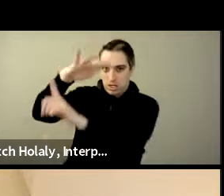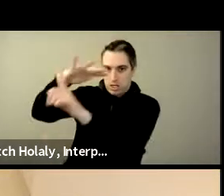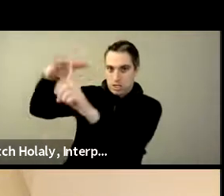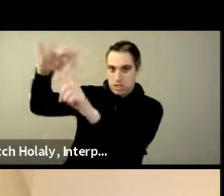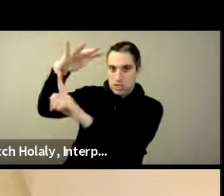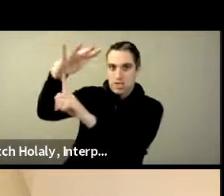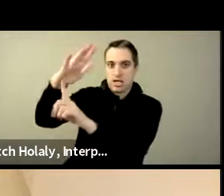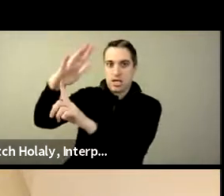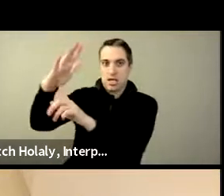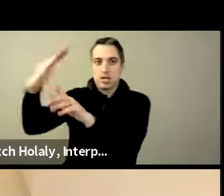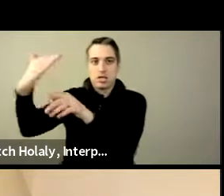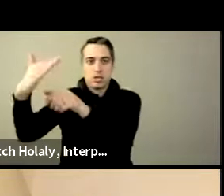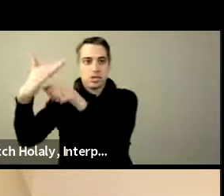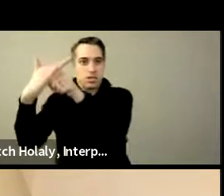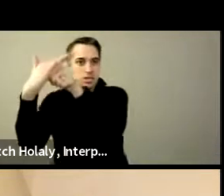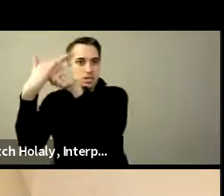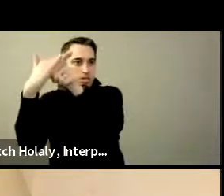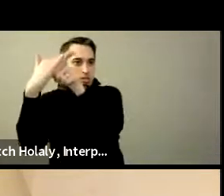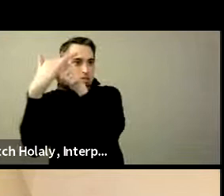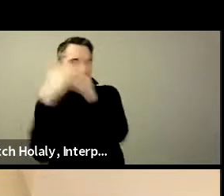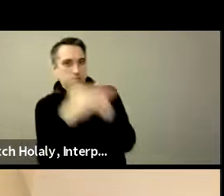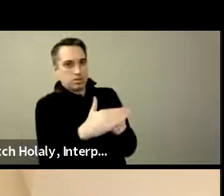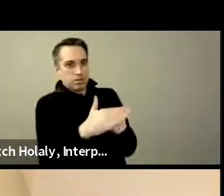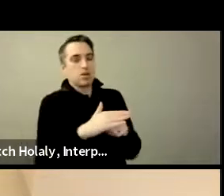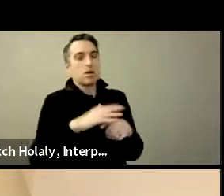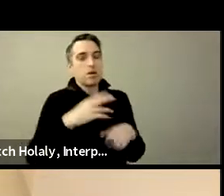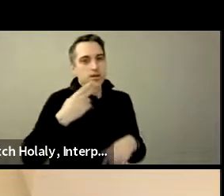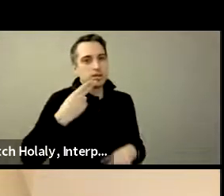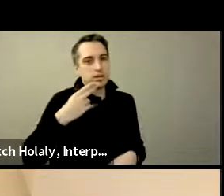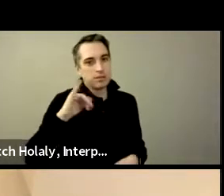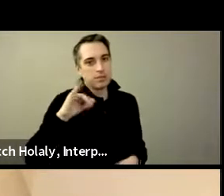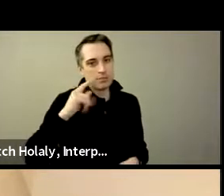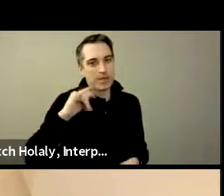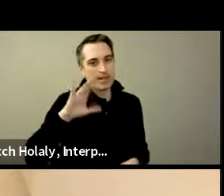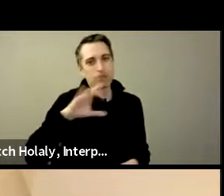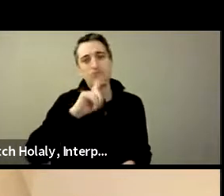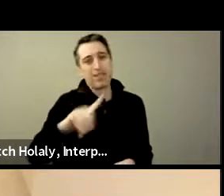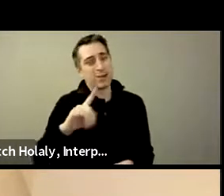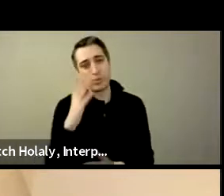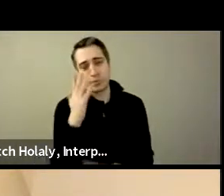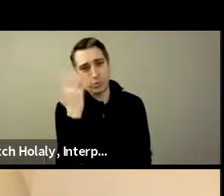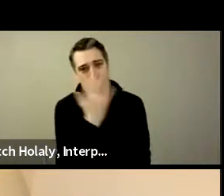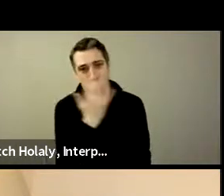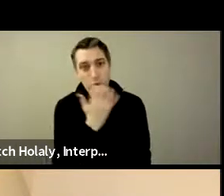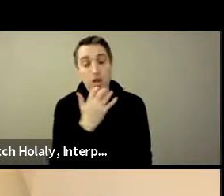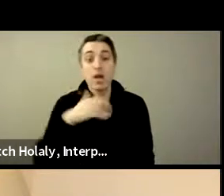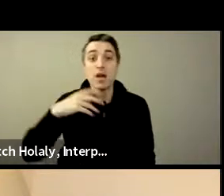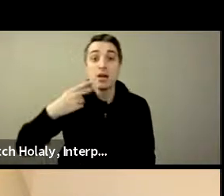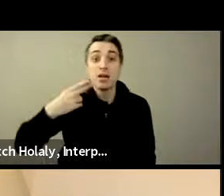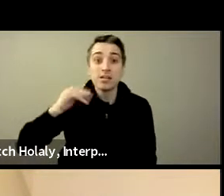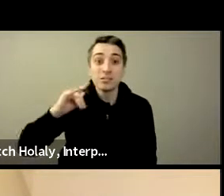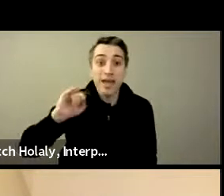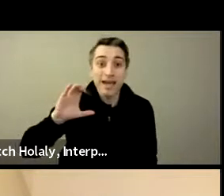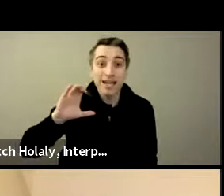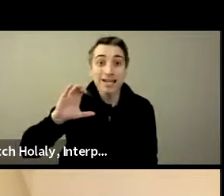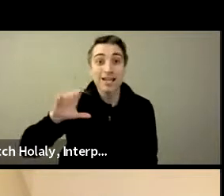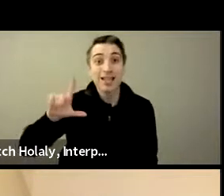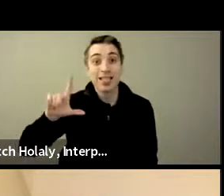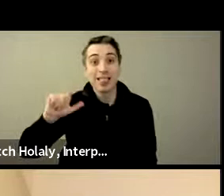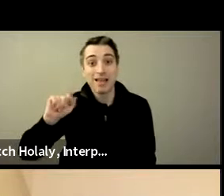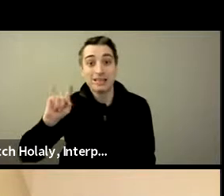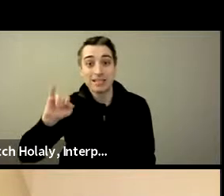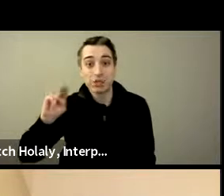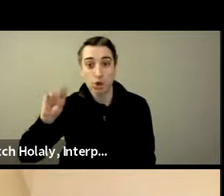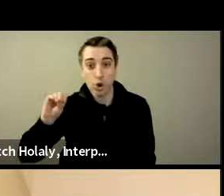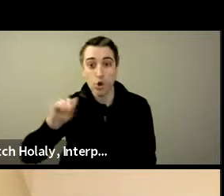Latino sentiment, of course. It was just troubling across the board because Hispanic Latinos are classified